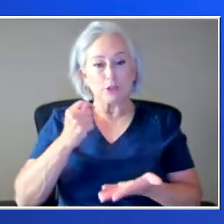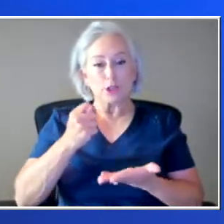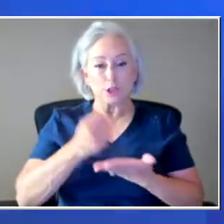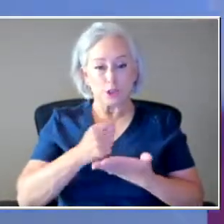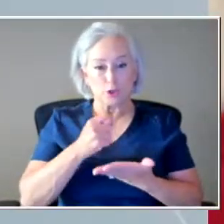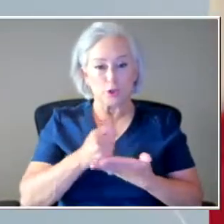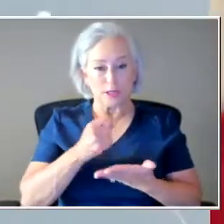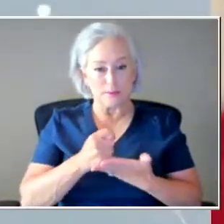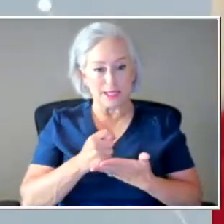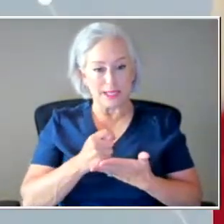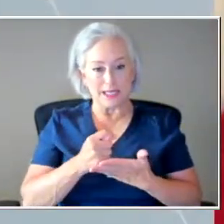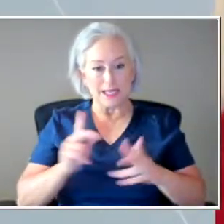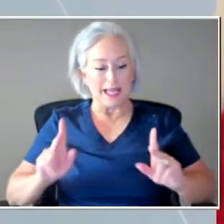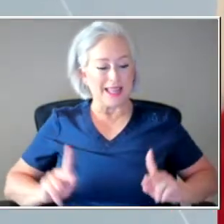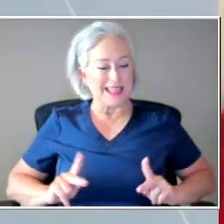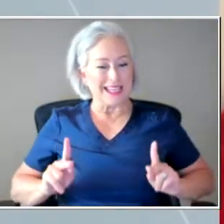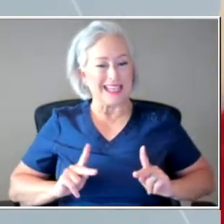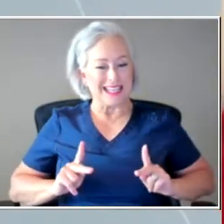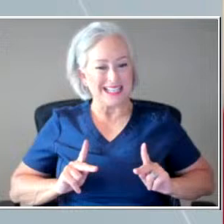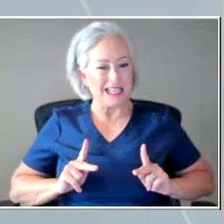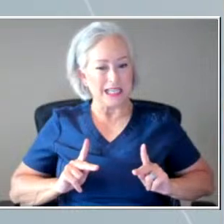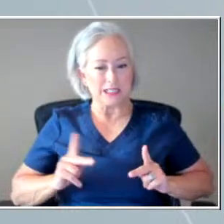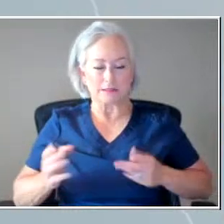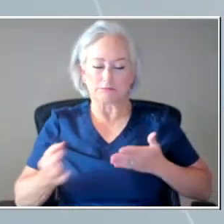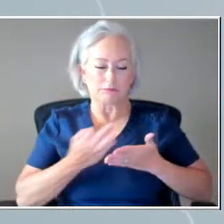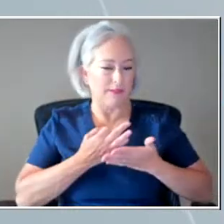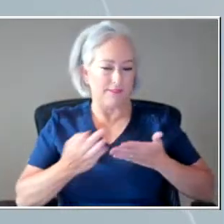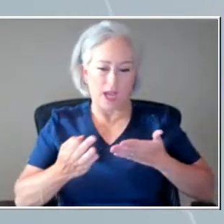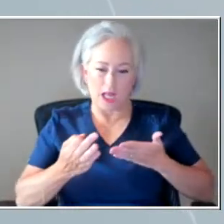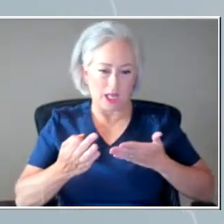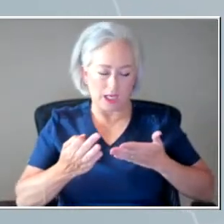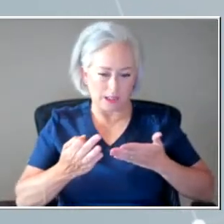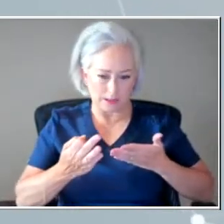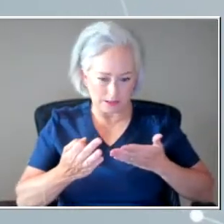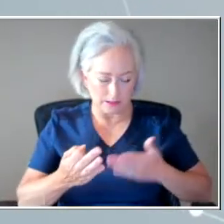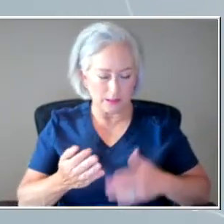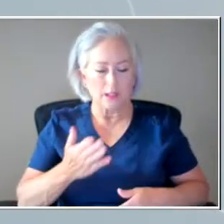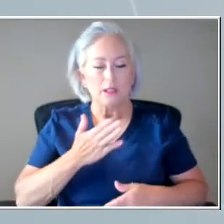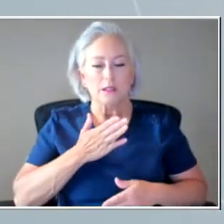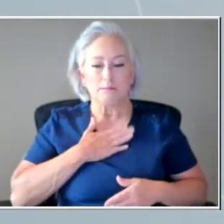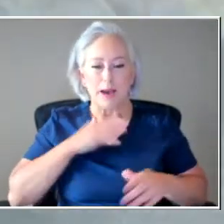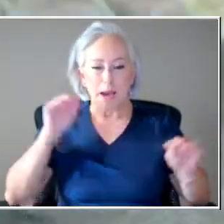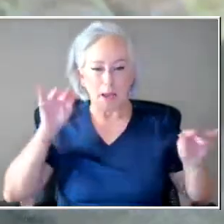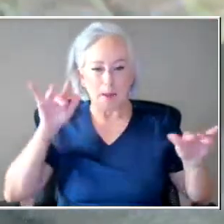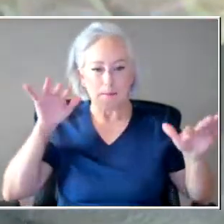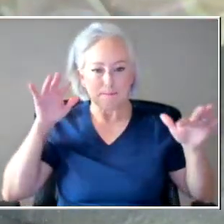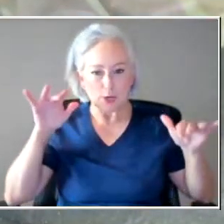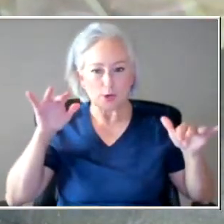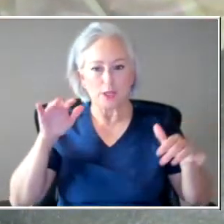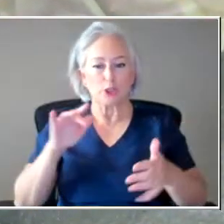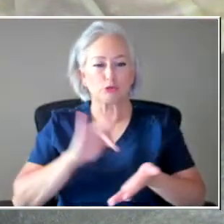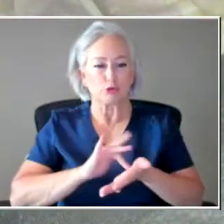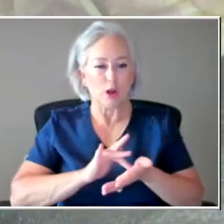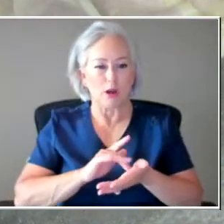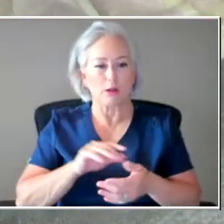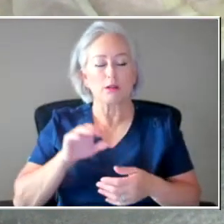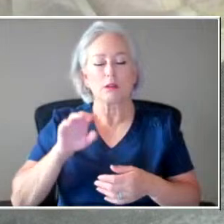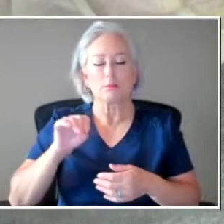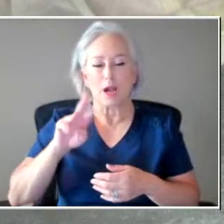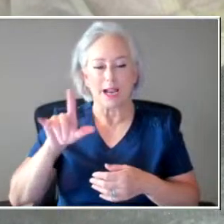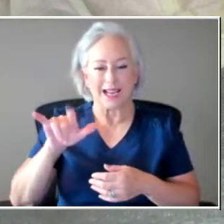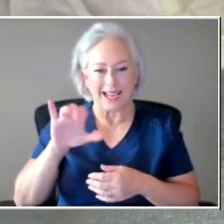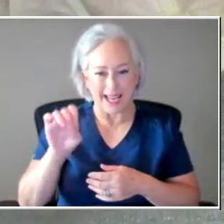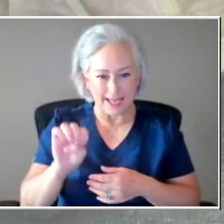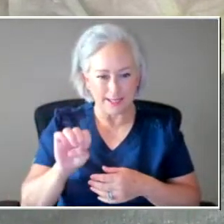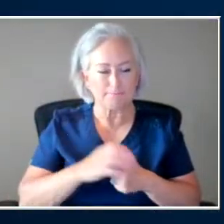kidneys were failing on that treatment, so my miracle drug was Velcade. And I came off